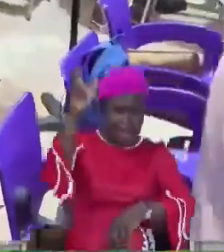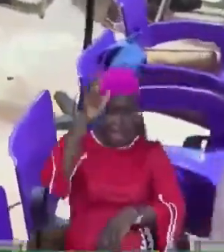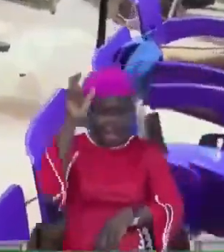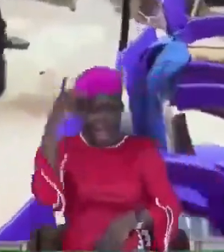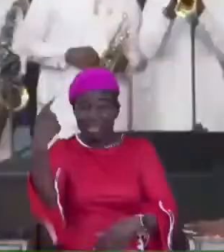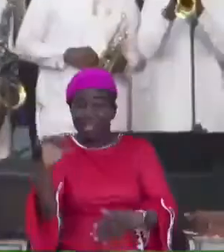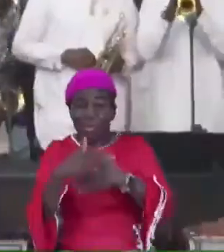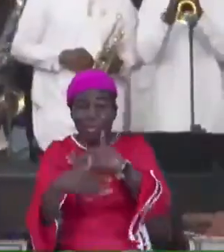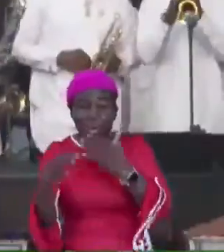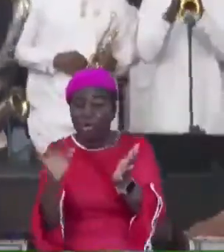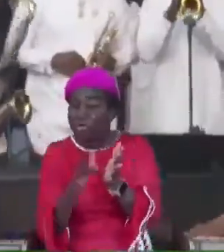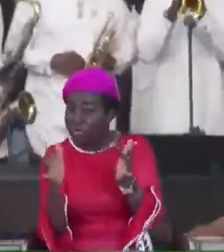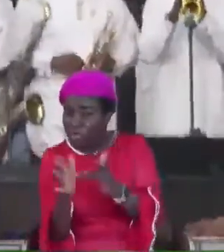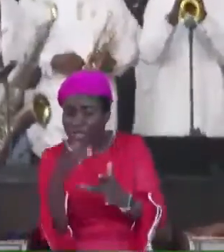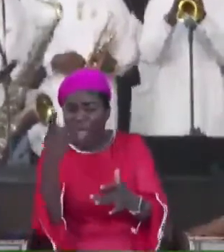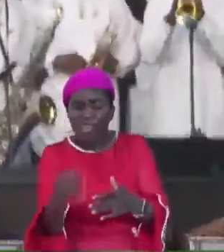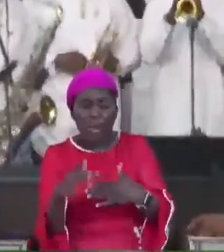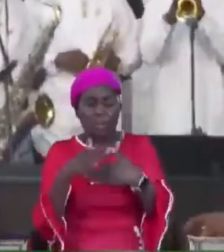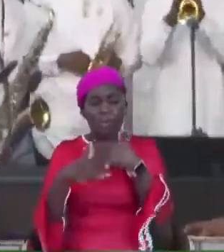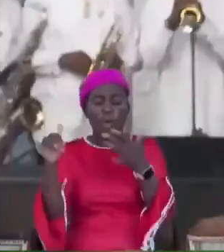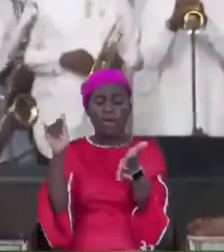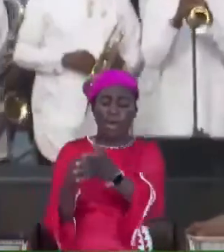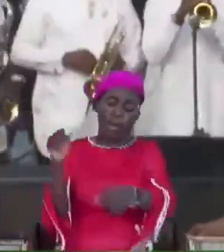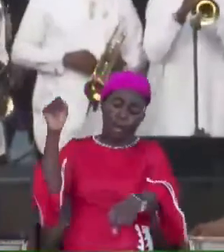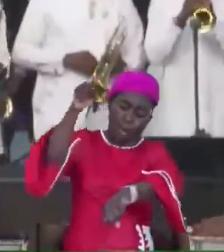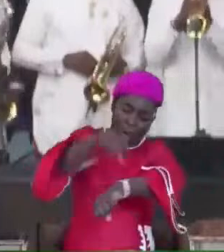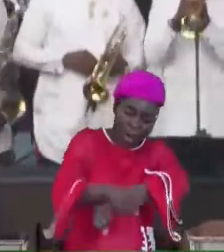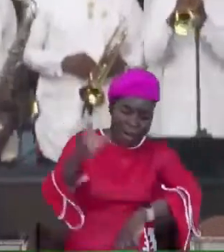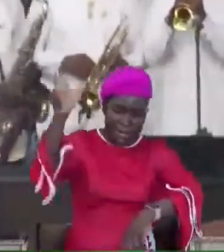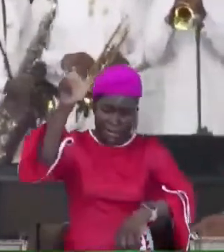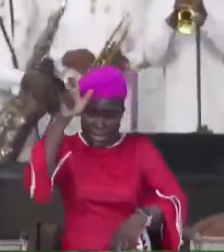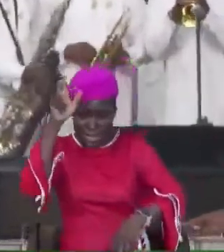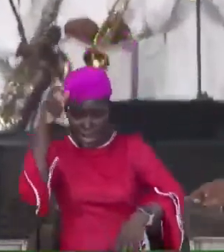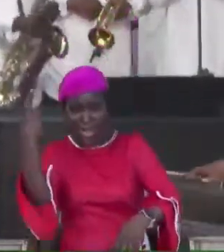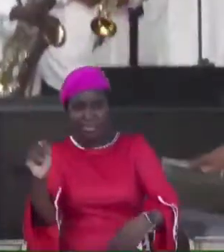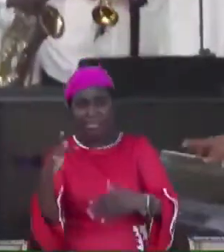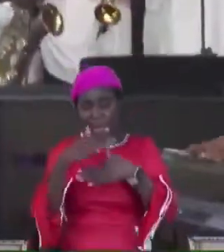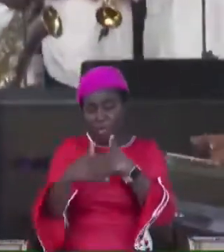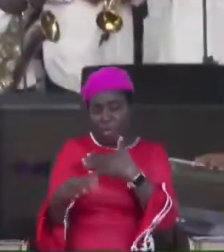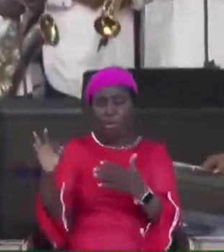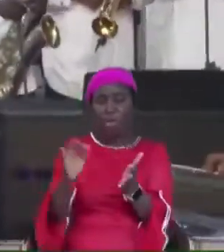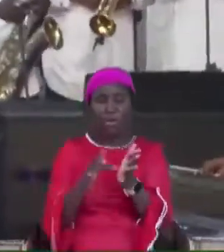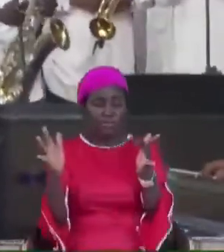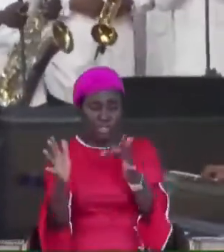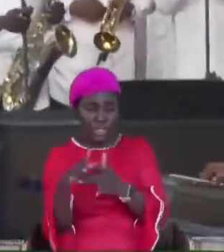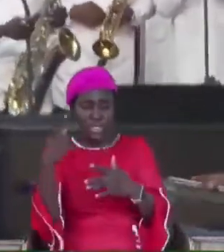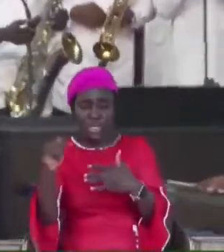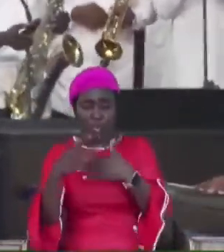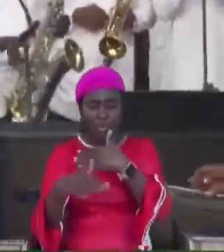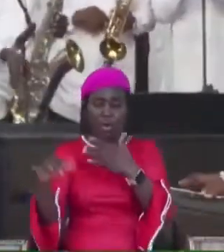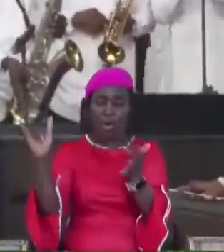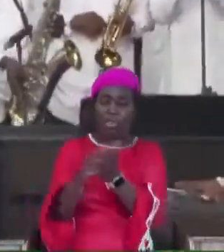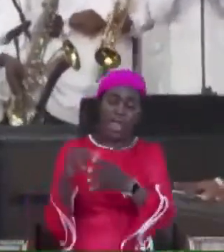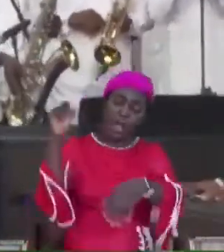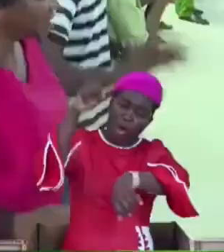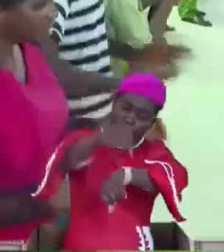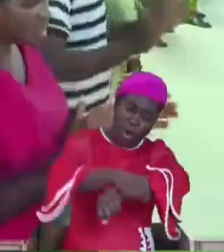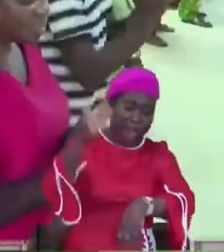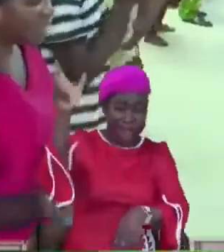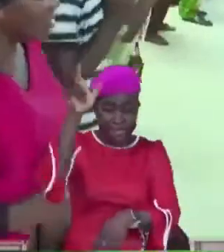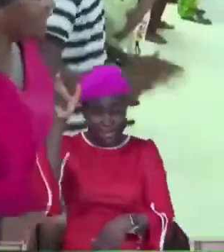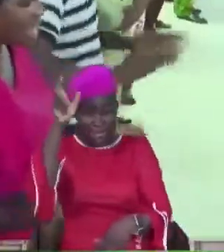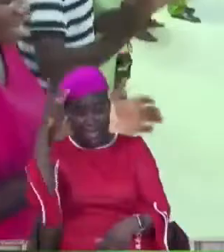The blood of Jesus, the blood that conquers Satan. The blood of Jesus, the blood that conquers Satan. The blood of